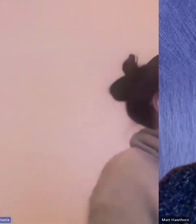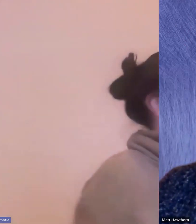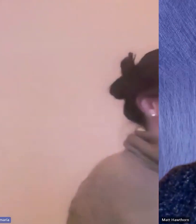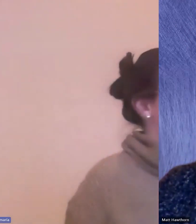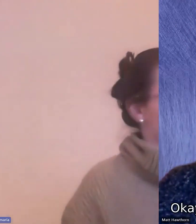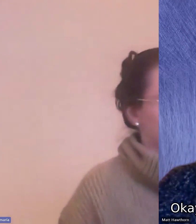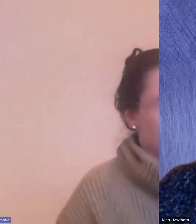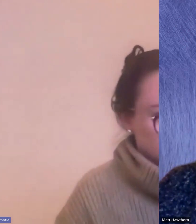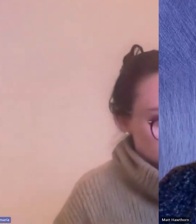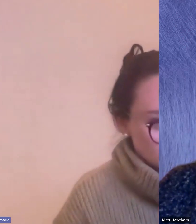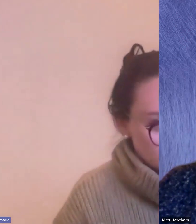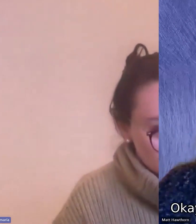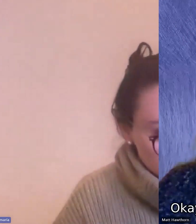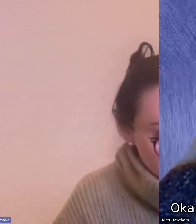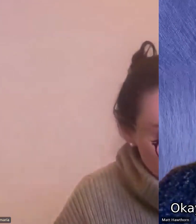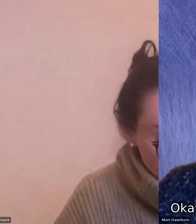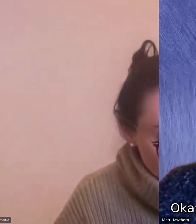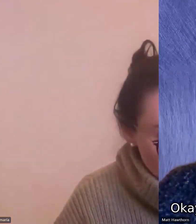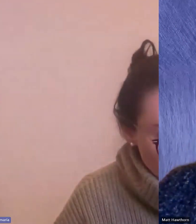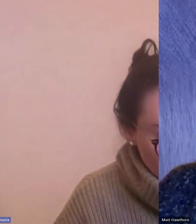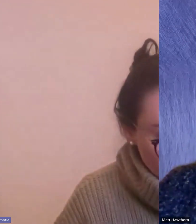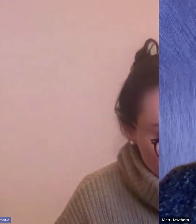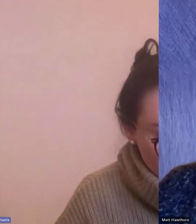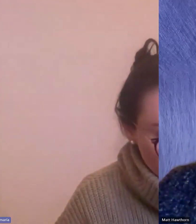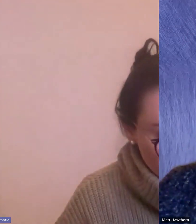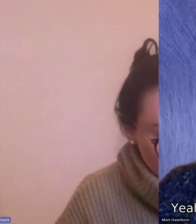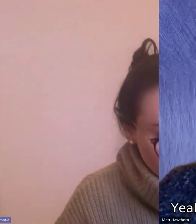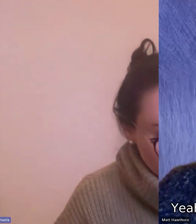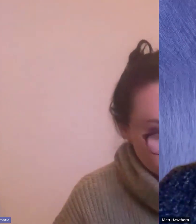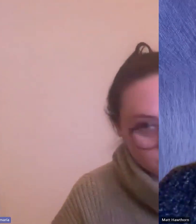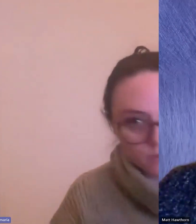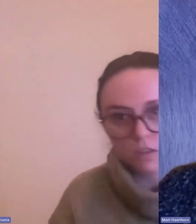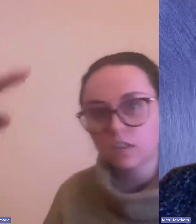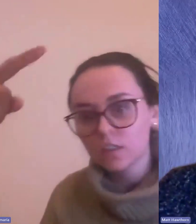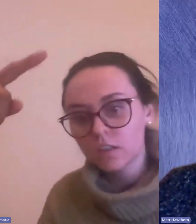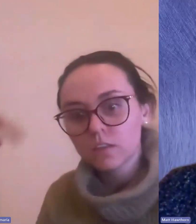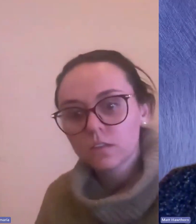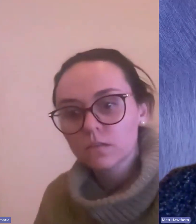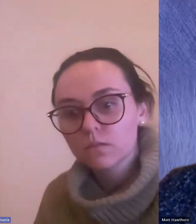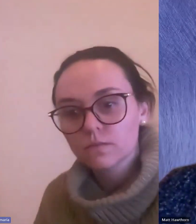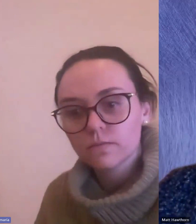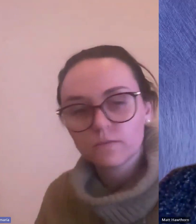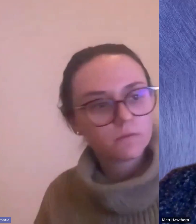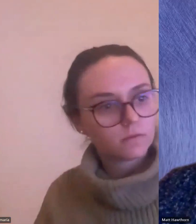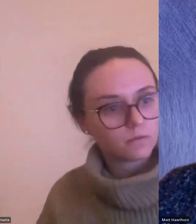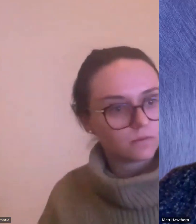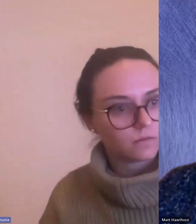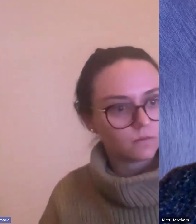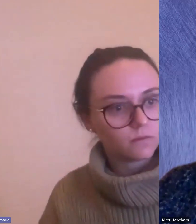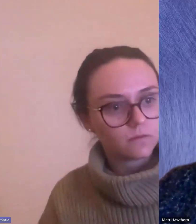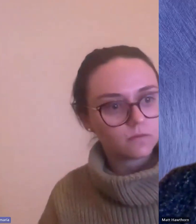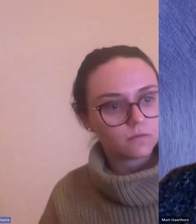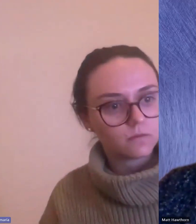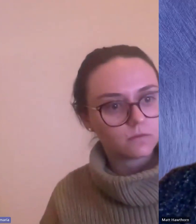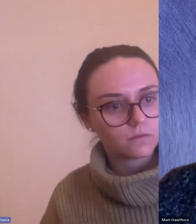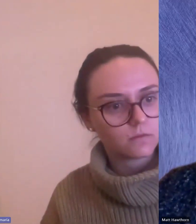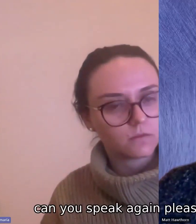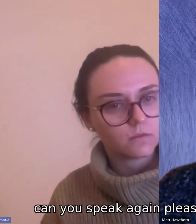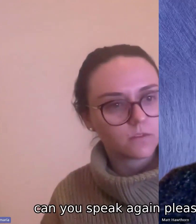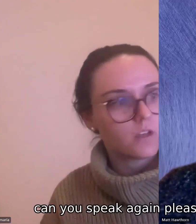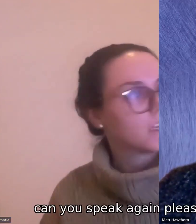his voice. Okay. Oh, okay. Yeah. Oh, your mic's off? Oh, you don't want the mic on,